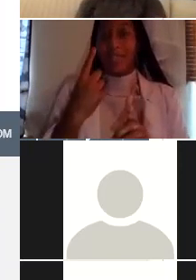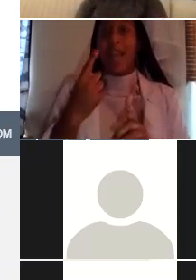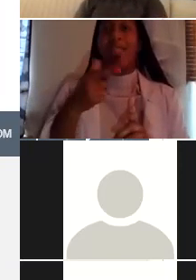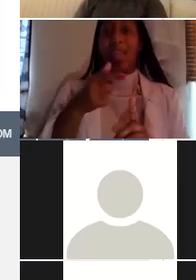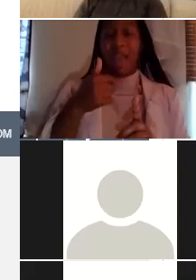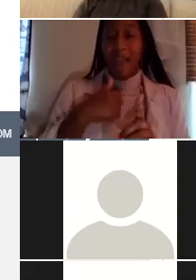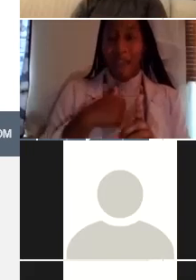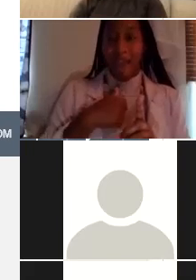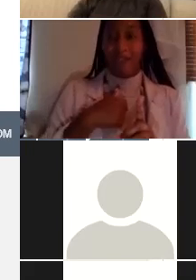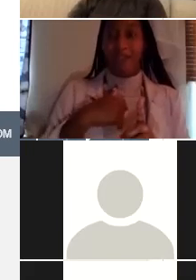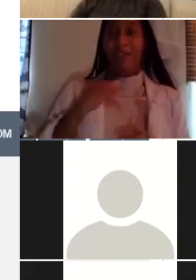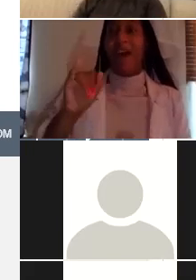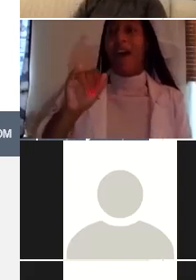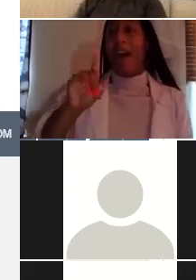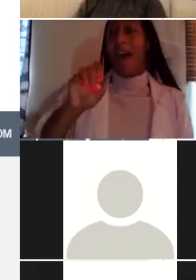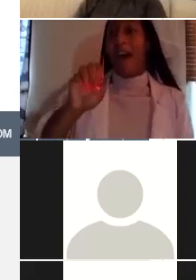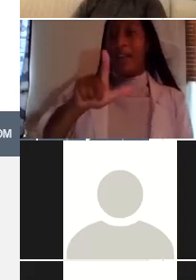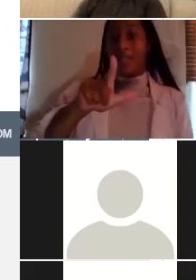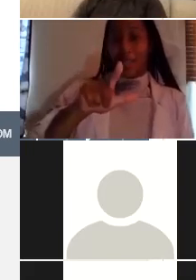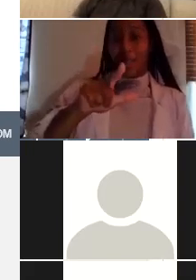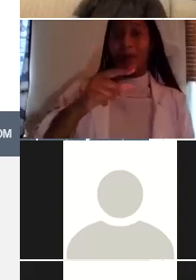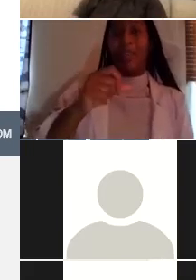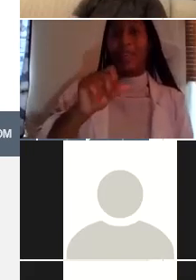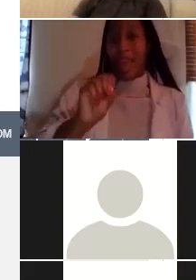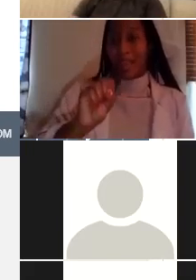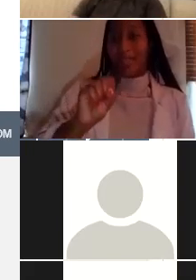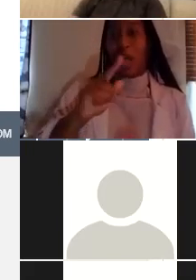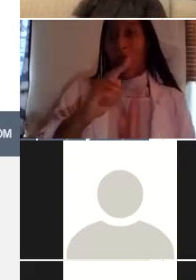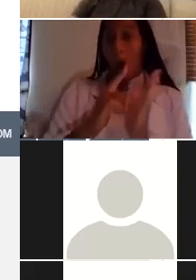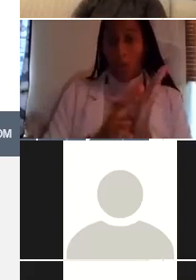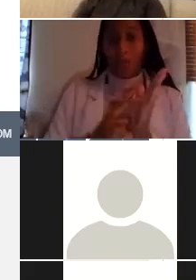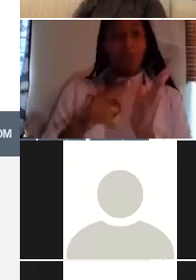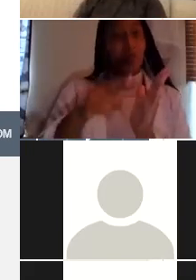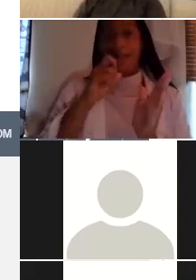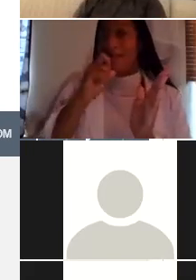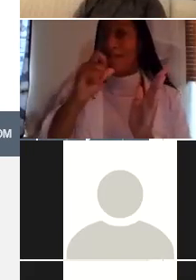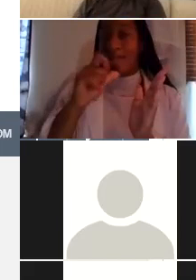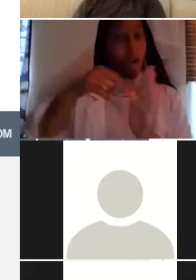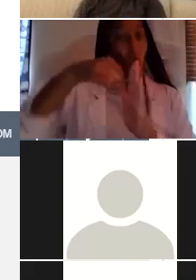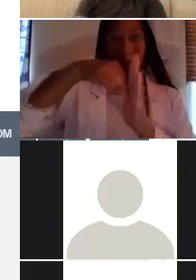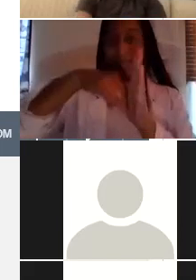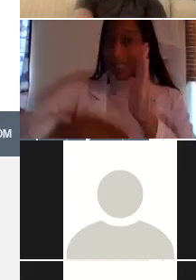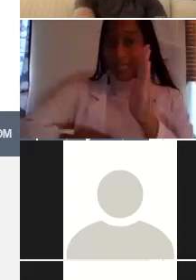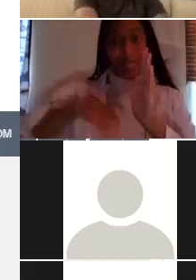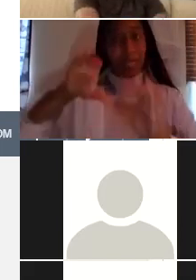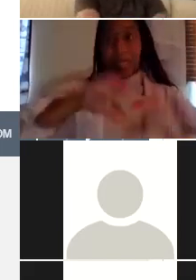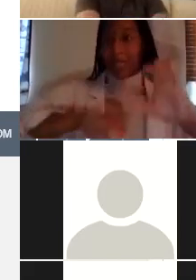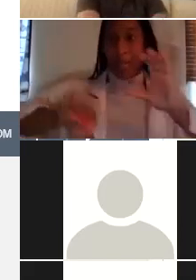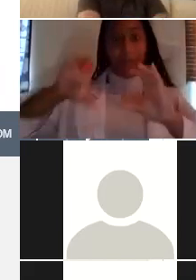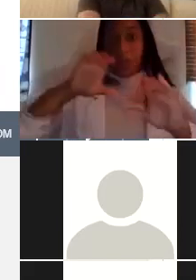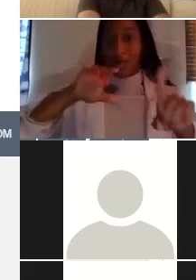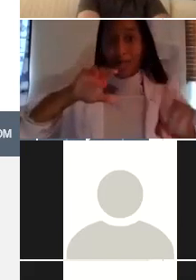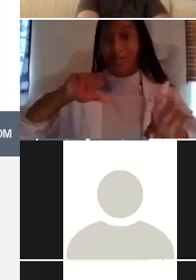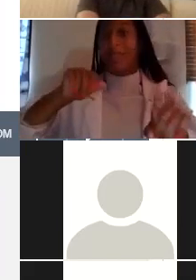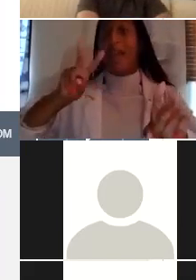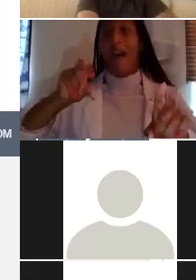We definitely don't do Avogadro's number. That's a chemistry thing all day long. That's beyond our requirement here.